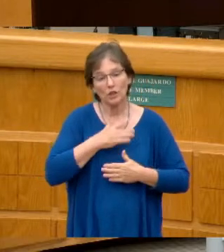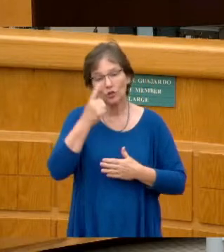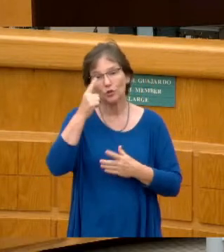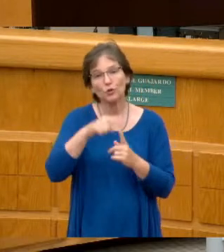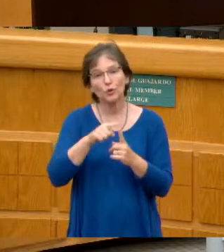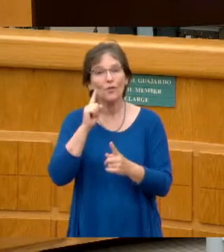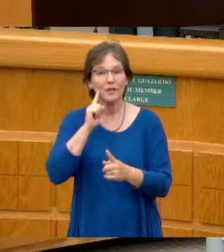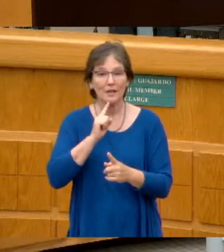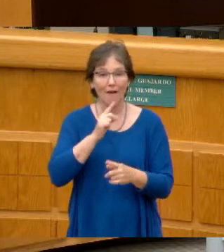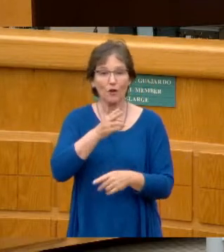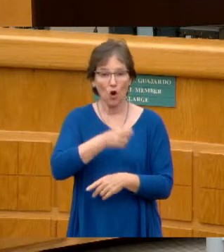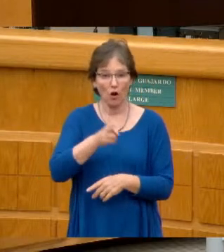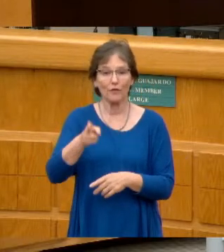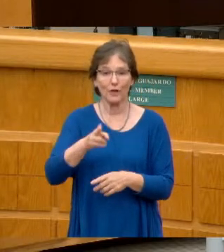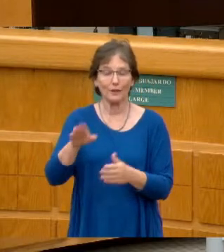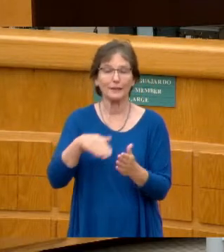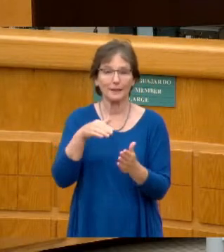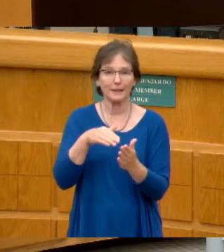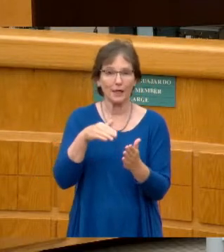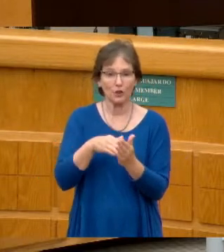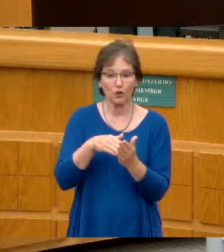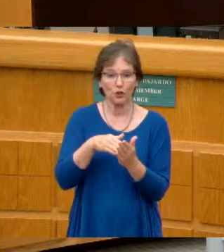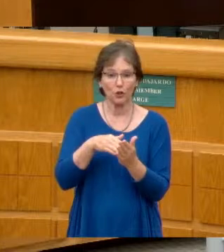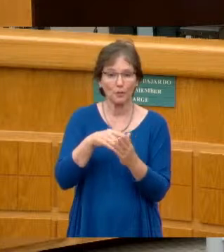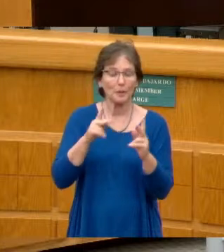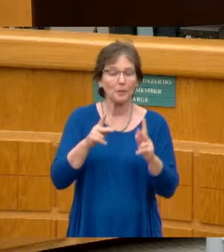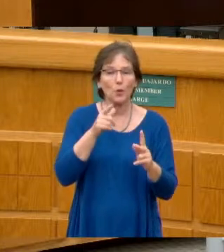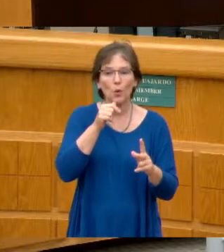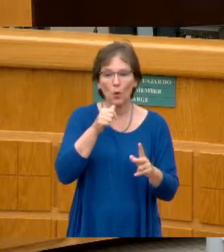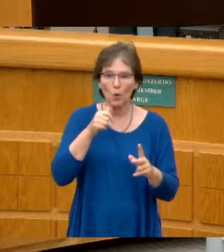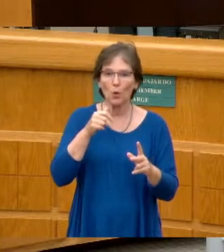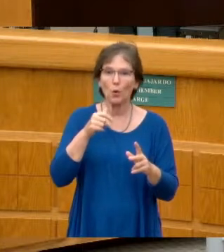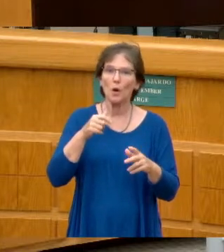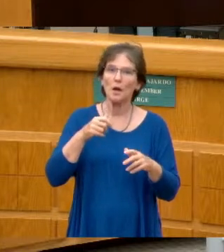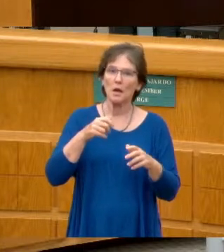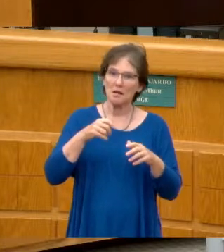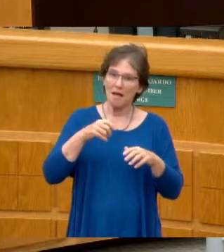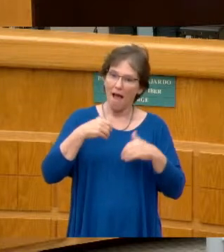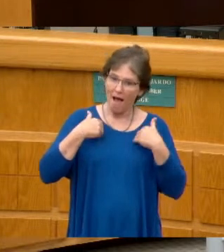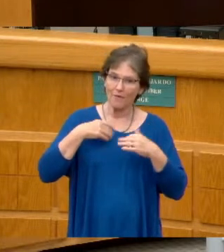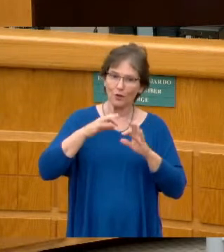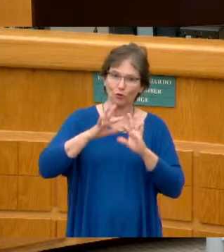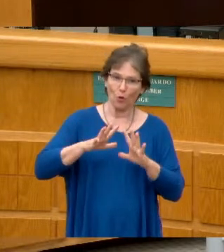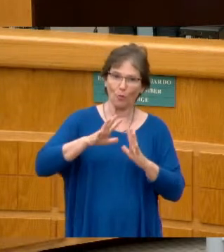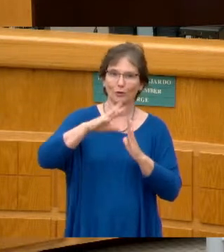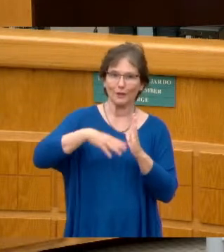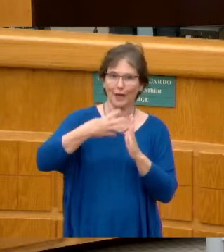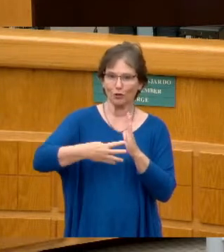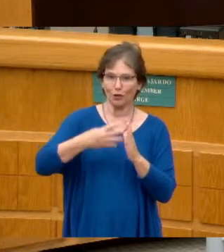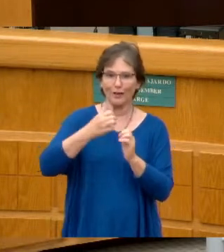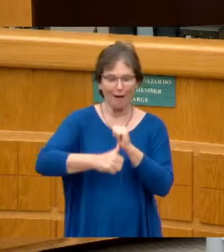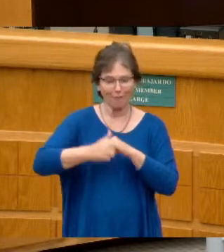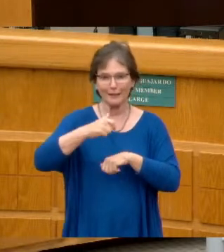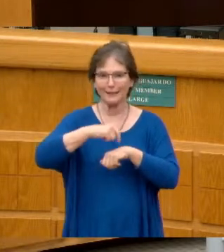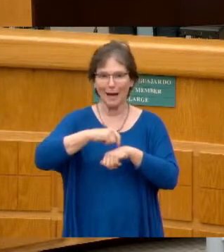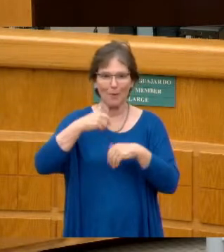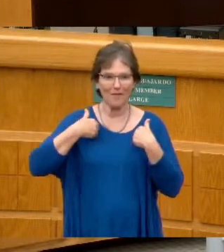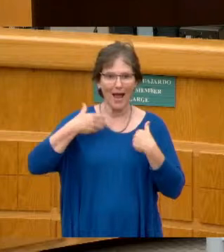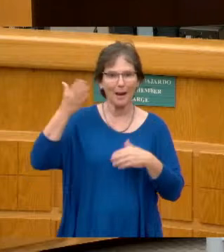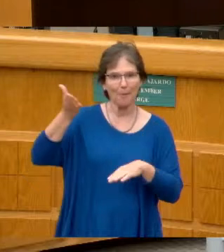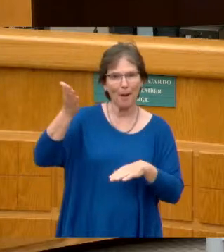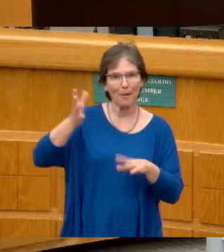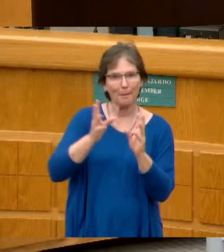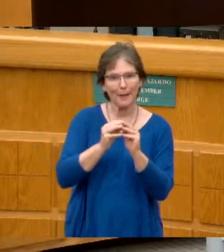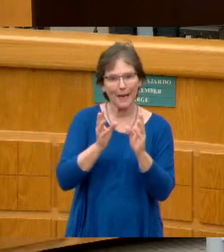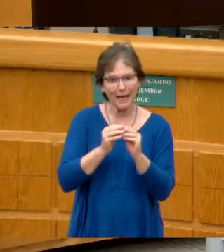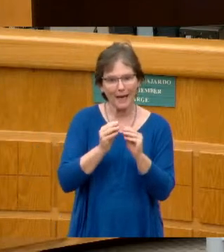and say thank you. And they'll be getting a certificate of appreciation for their compliance. And then just one other word of thanks. We've taken